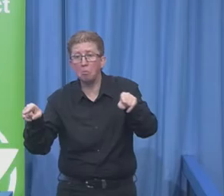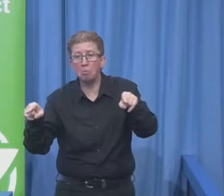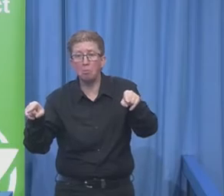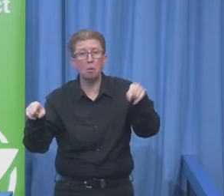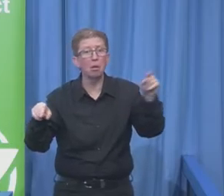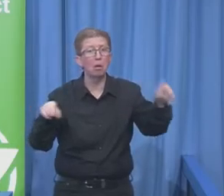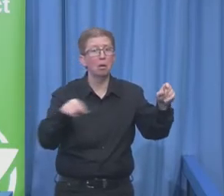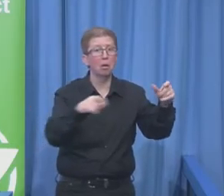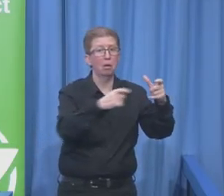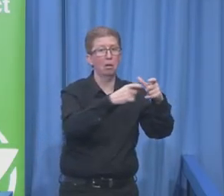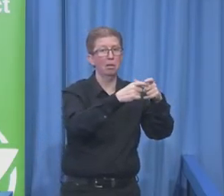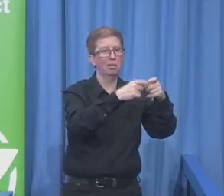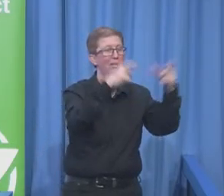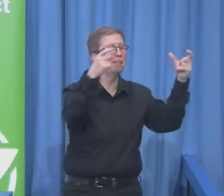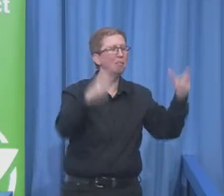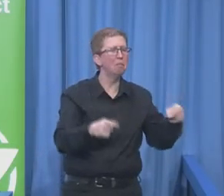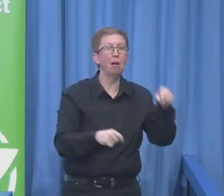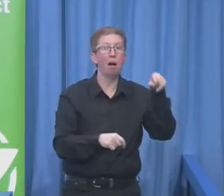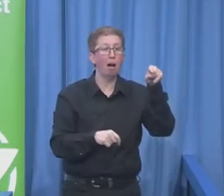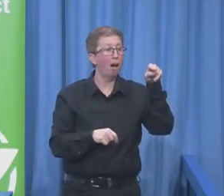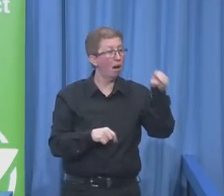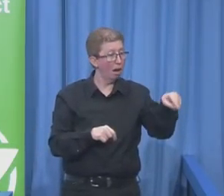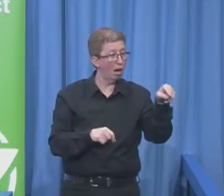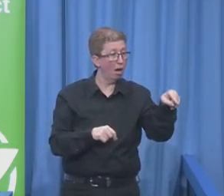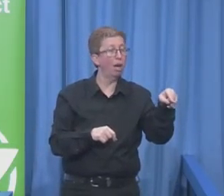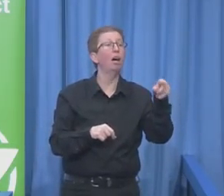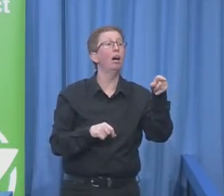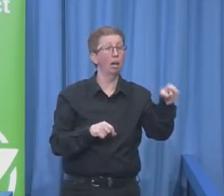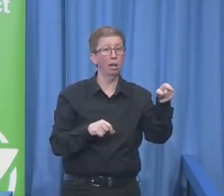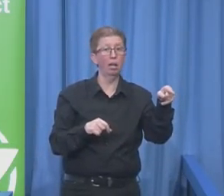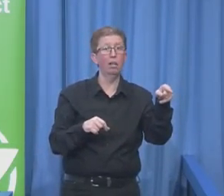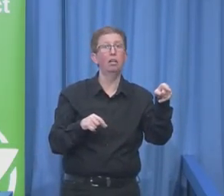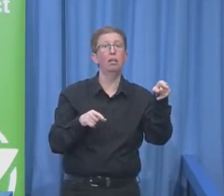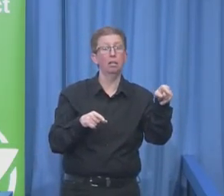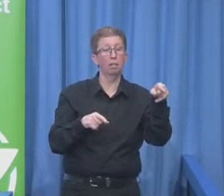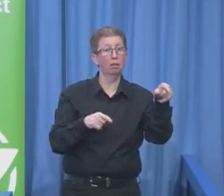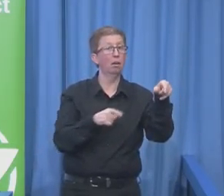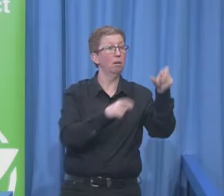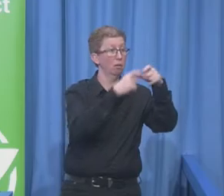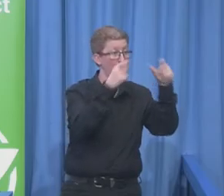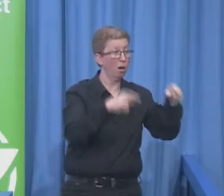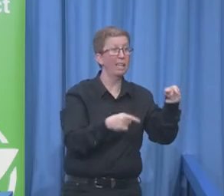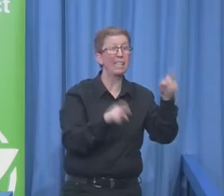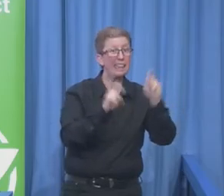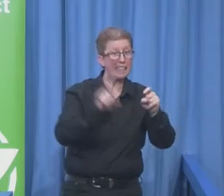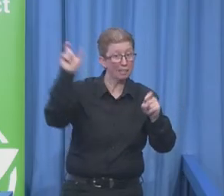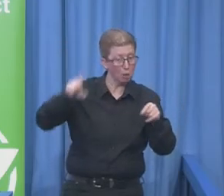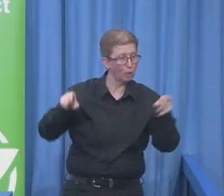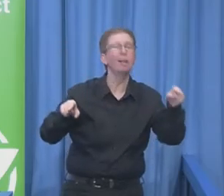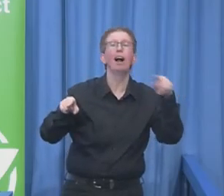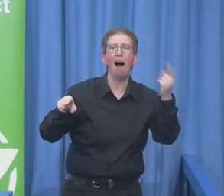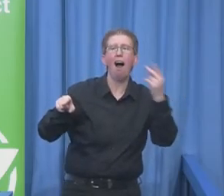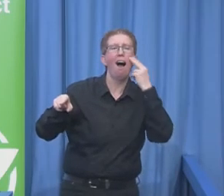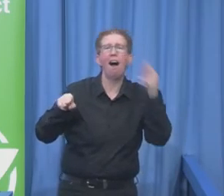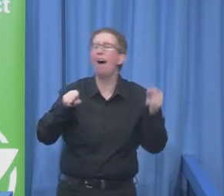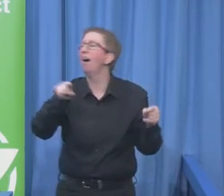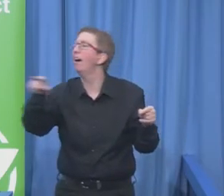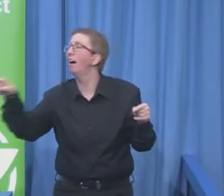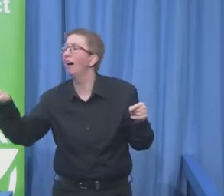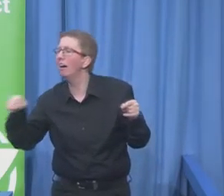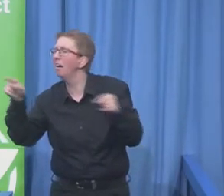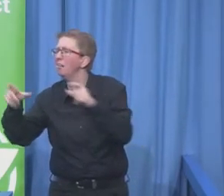We've, currently following this model, we've placed one low-vision person, as a chartered accountant. We've also placed